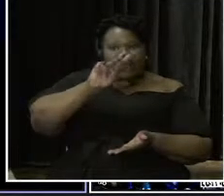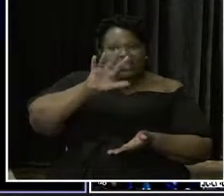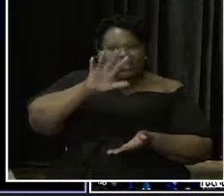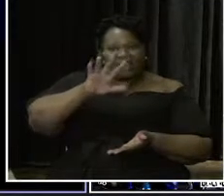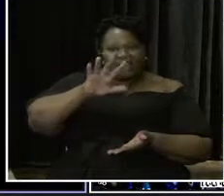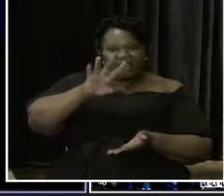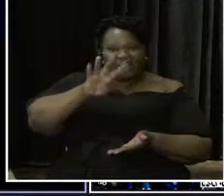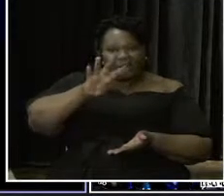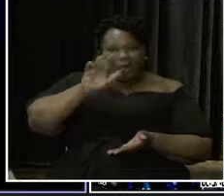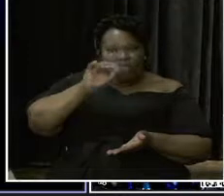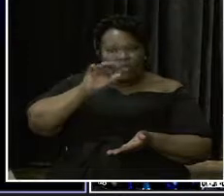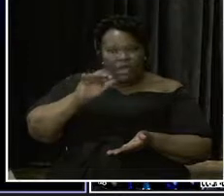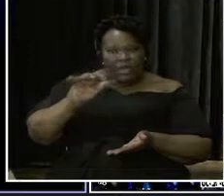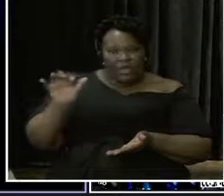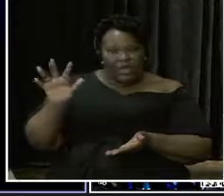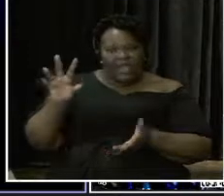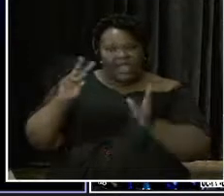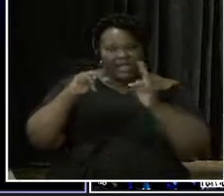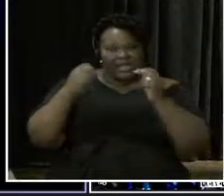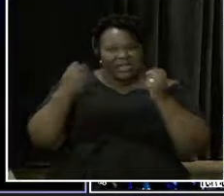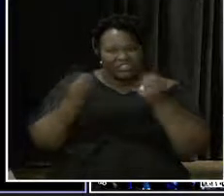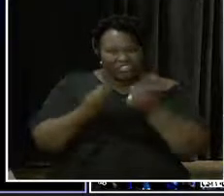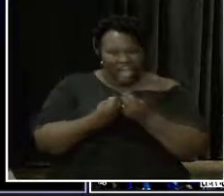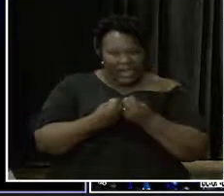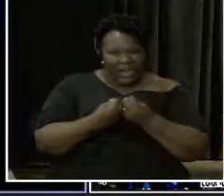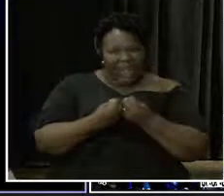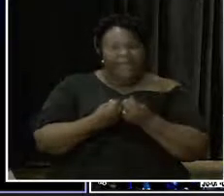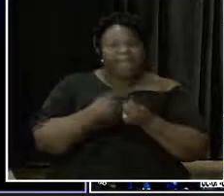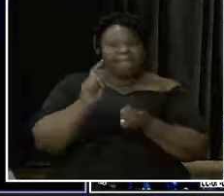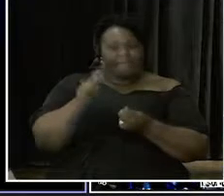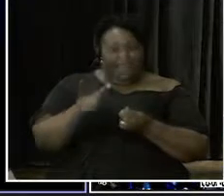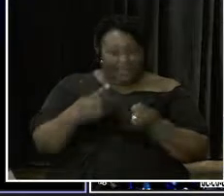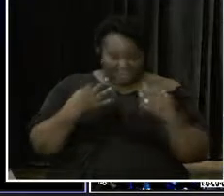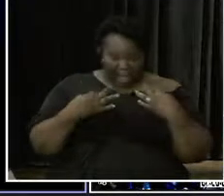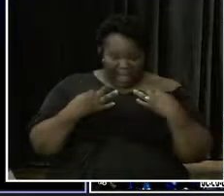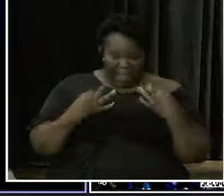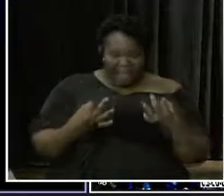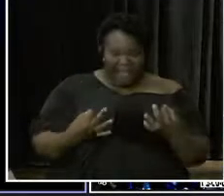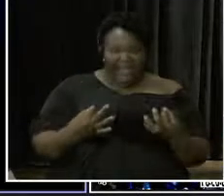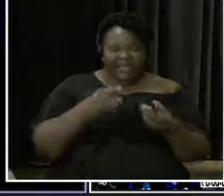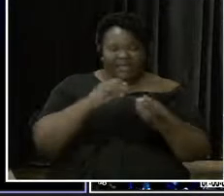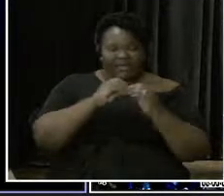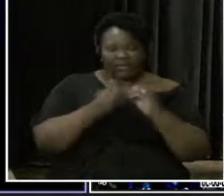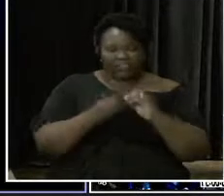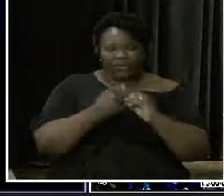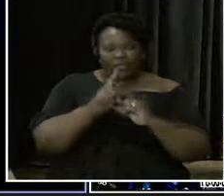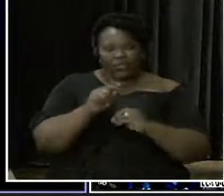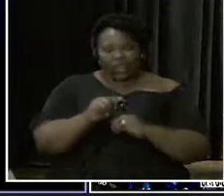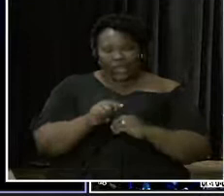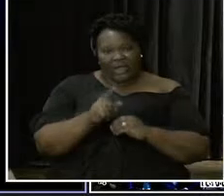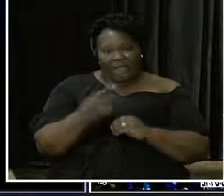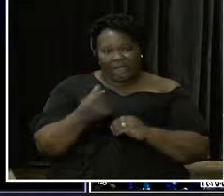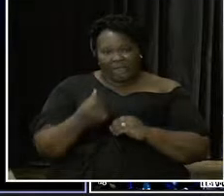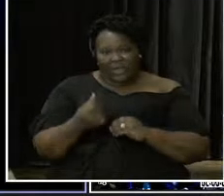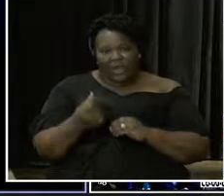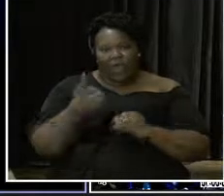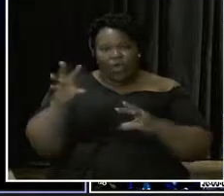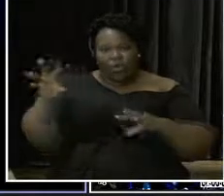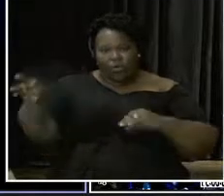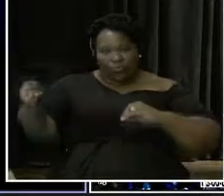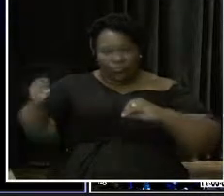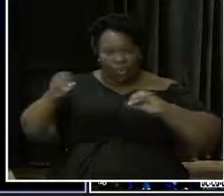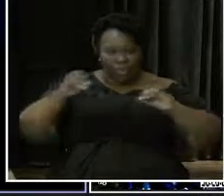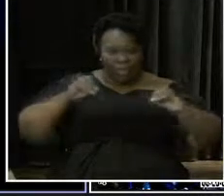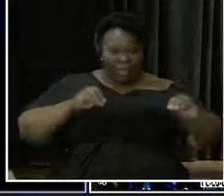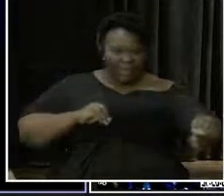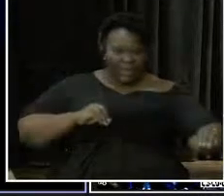national government. So we needed to apply some adjustment in that regard. Reallocation of funding sources